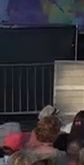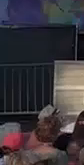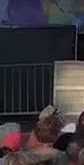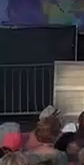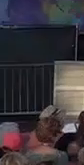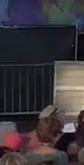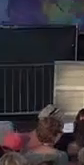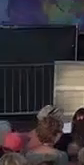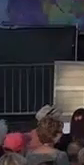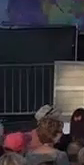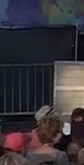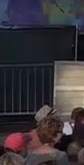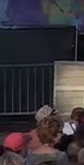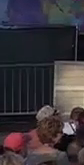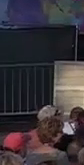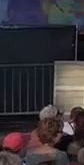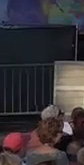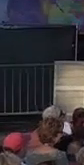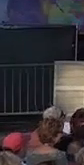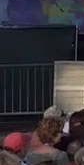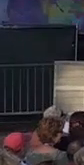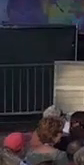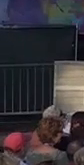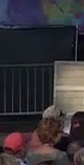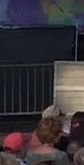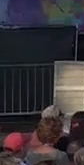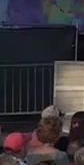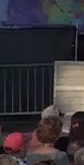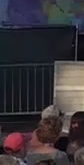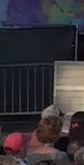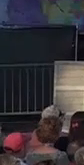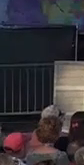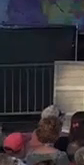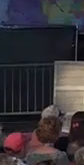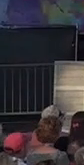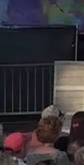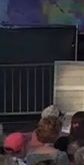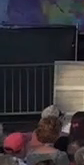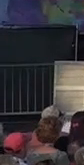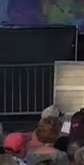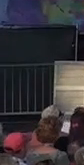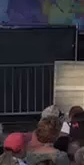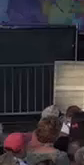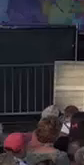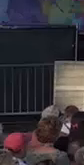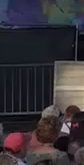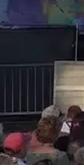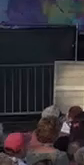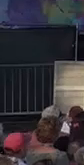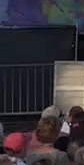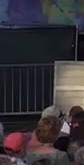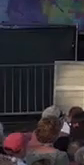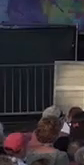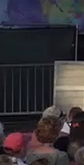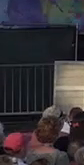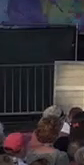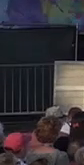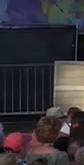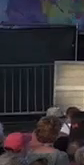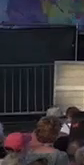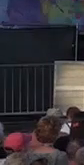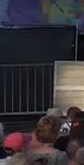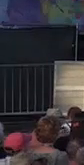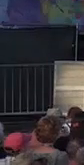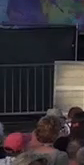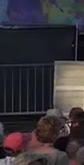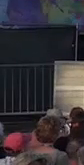were amazing. So I really have to thank my employer, the San Diego Unified School District, for partnering with us to help put this band